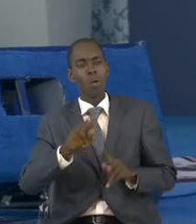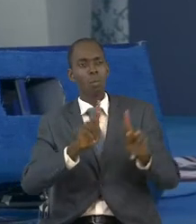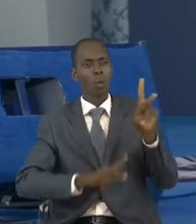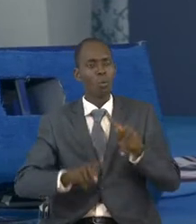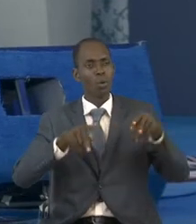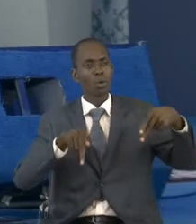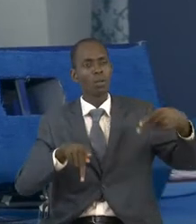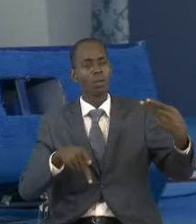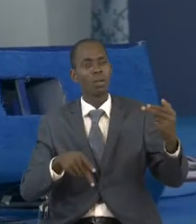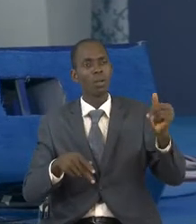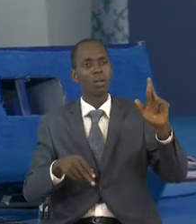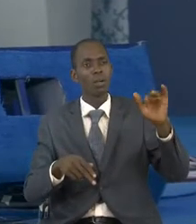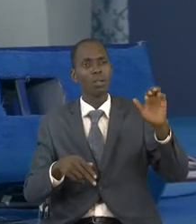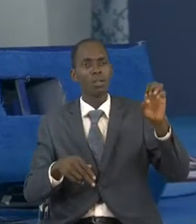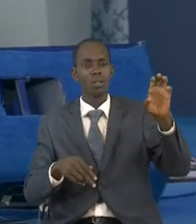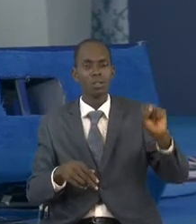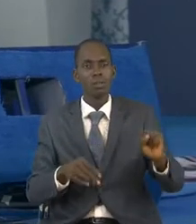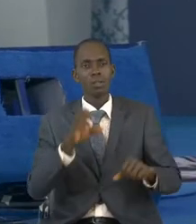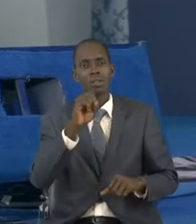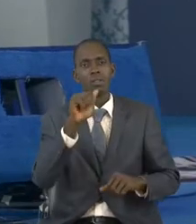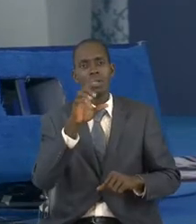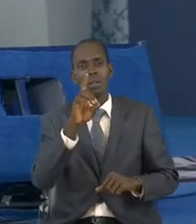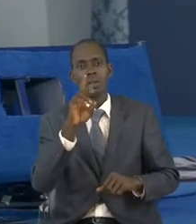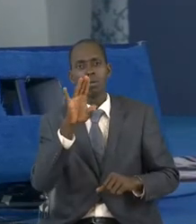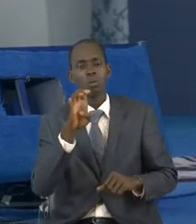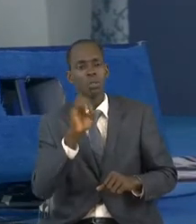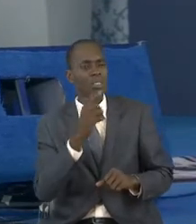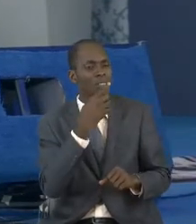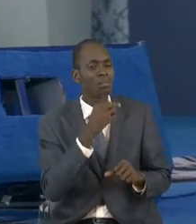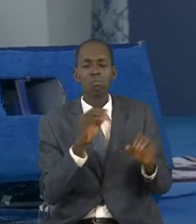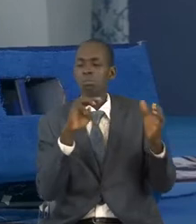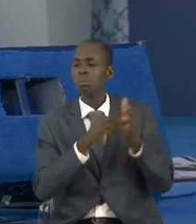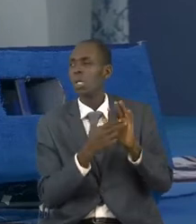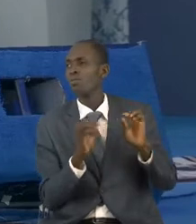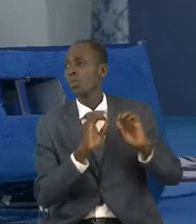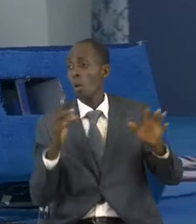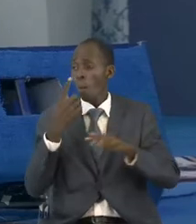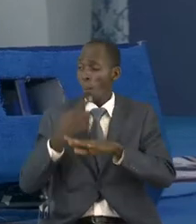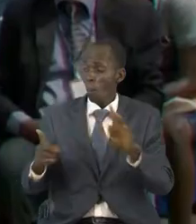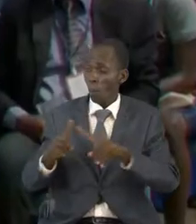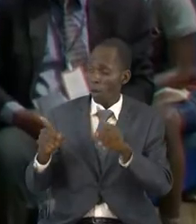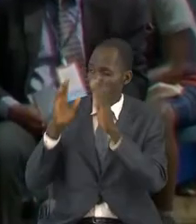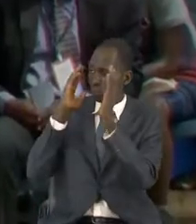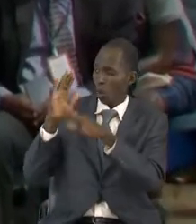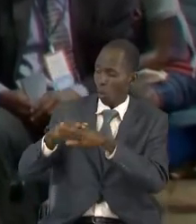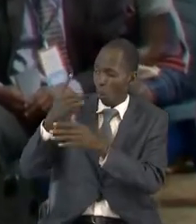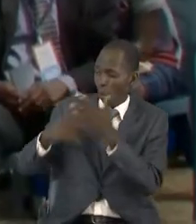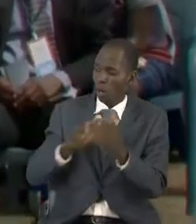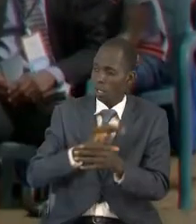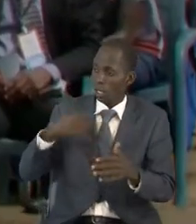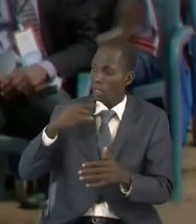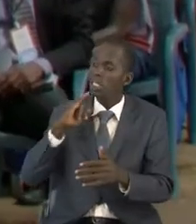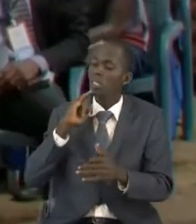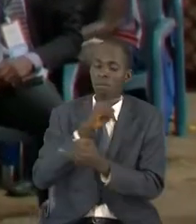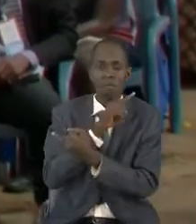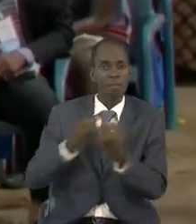all those Judaizers say, they mean nothing. Whatever Christ says, that is the final thing. And he said,